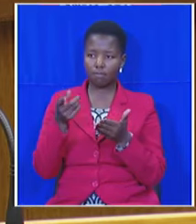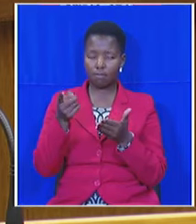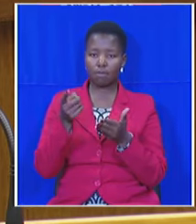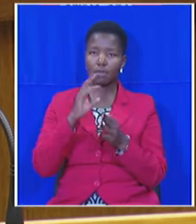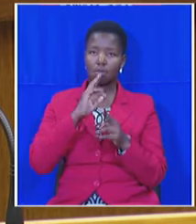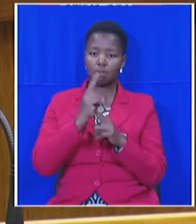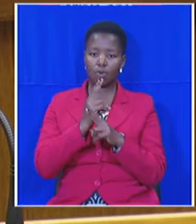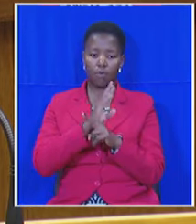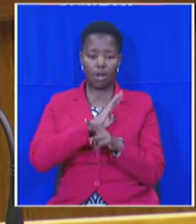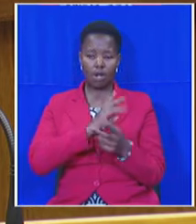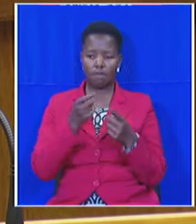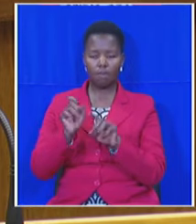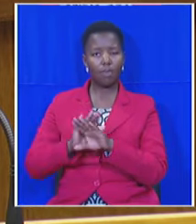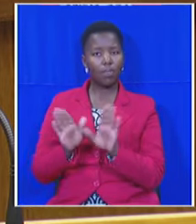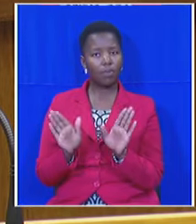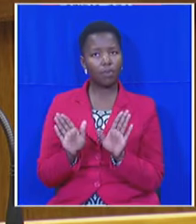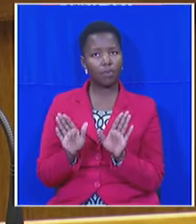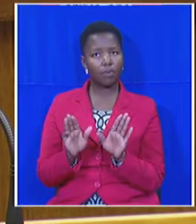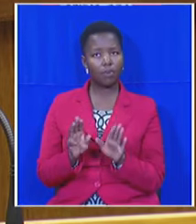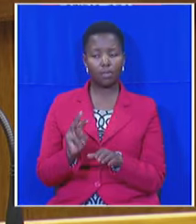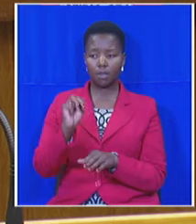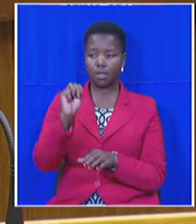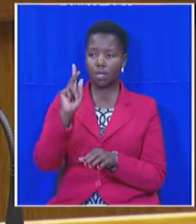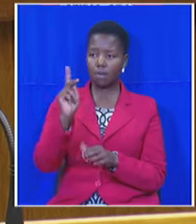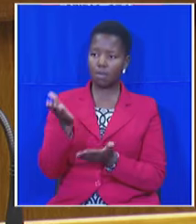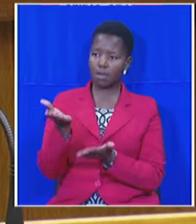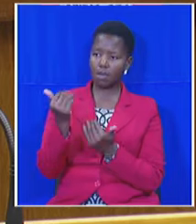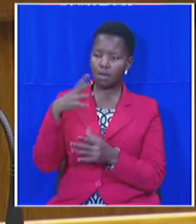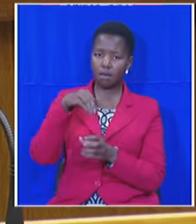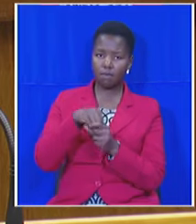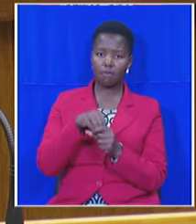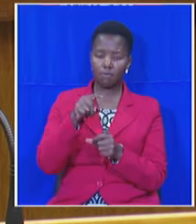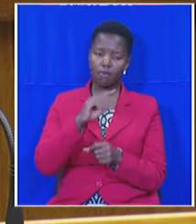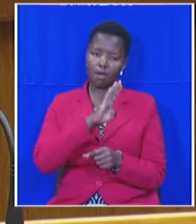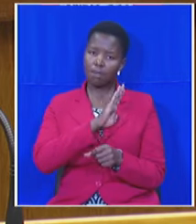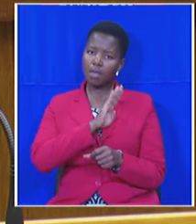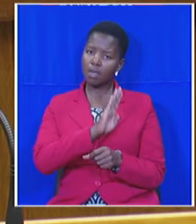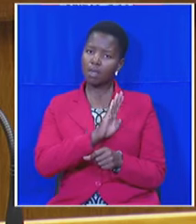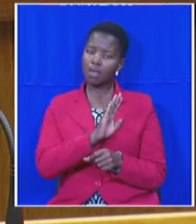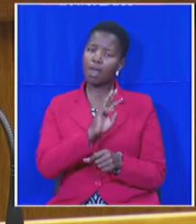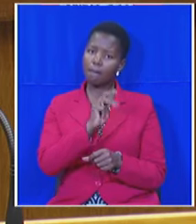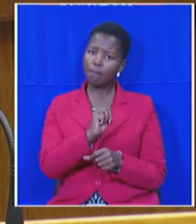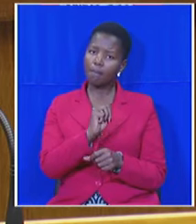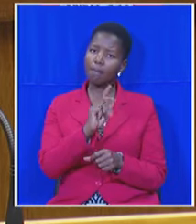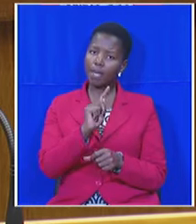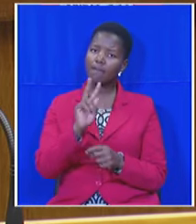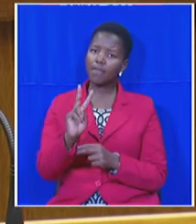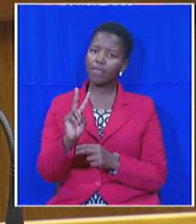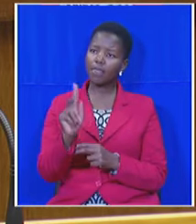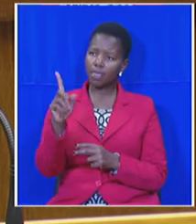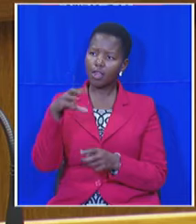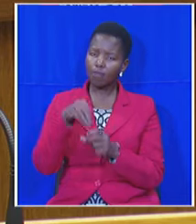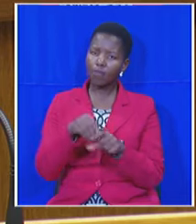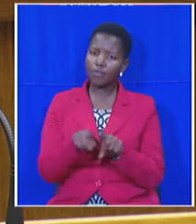army. So MK was demobilized and is part of the military veterans catered for in the National